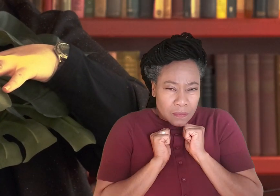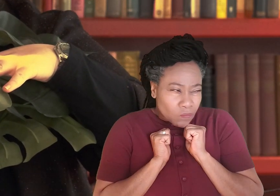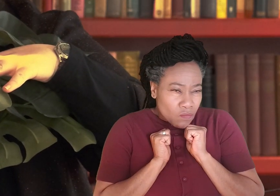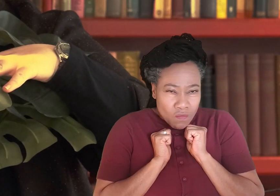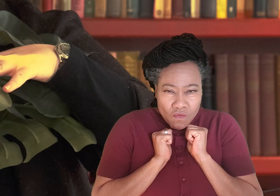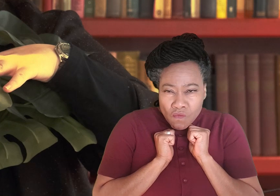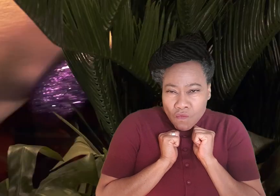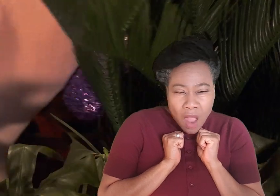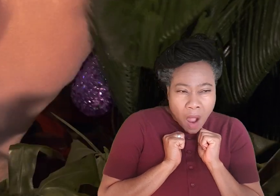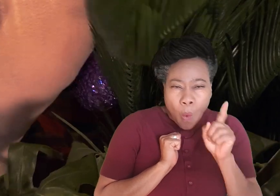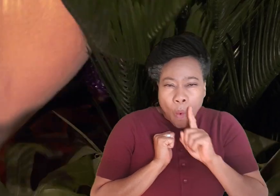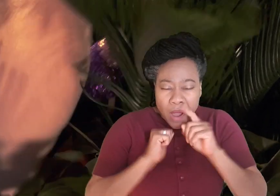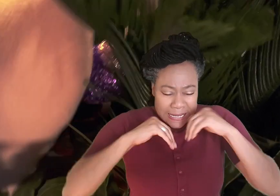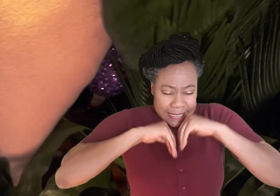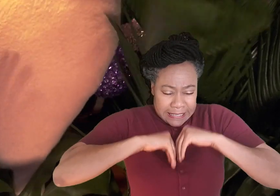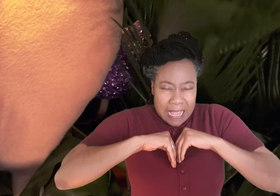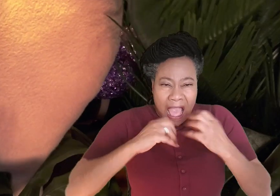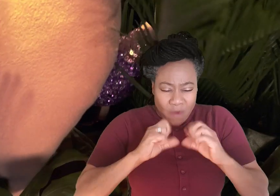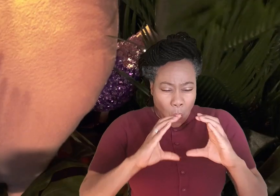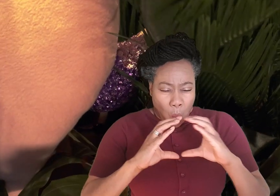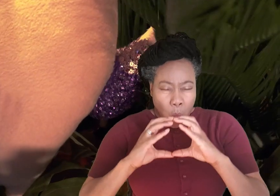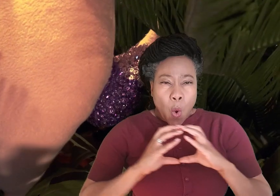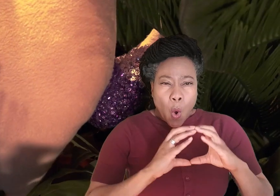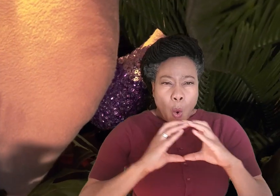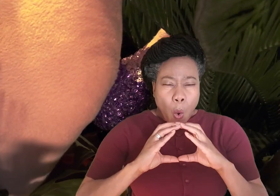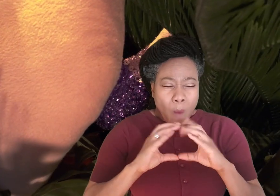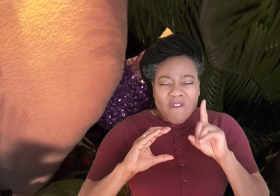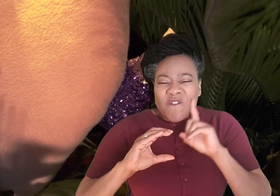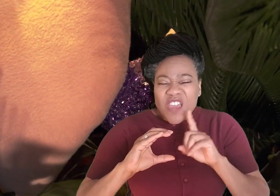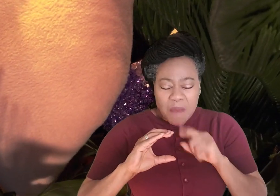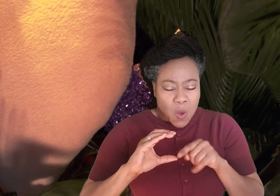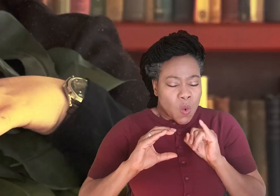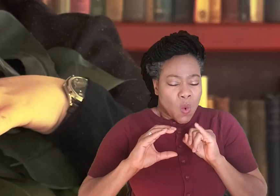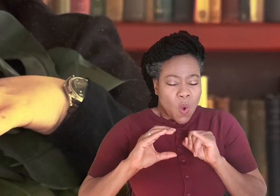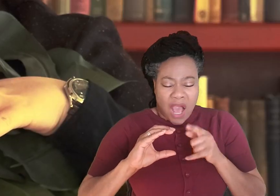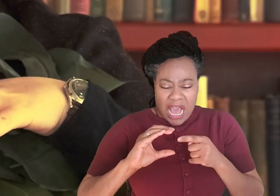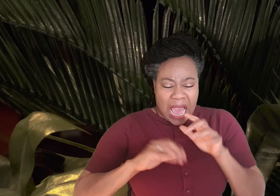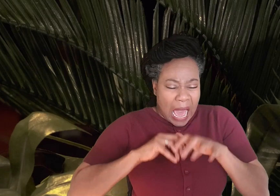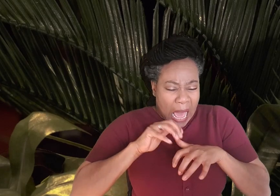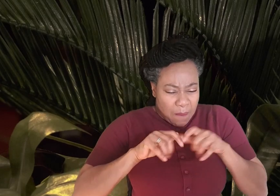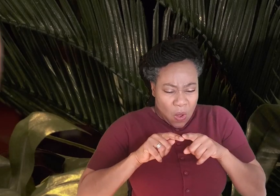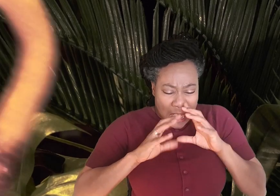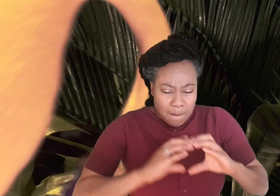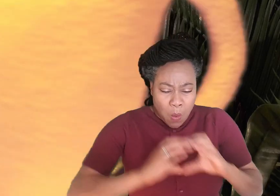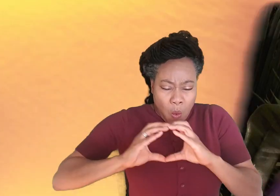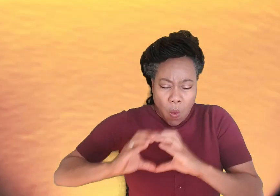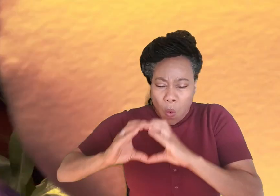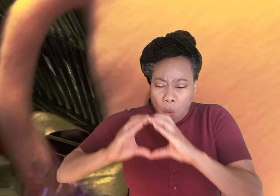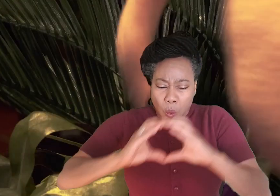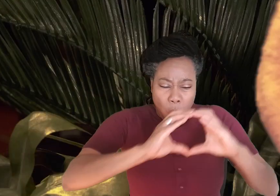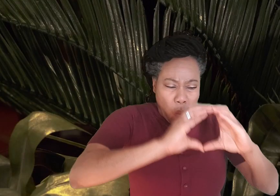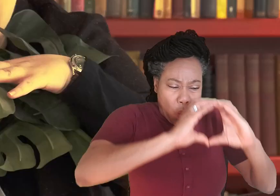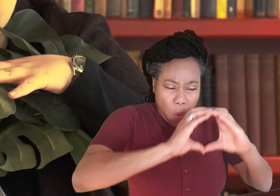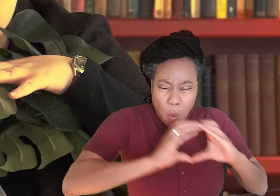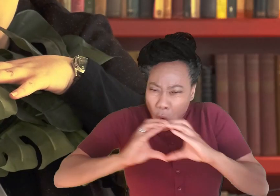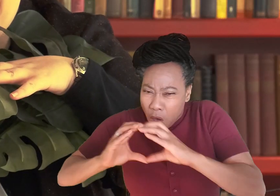lies the womb, a female vicious, for it is closely resembling an animal. It moves hither and thither within the